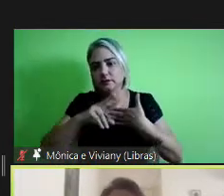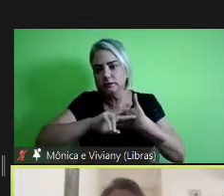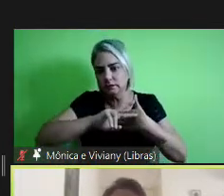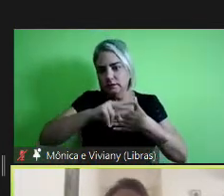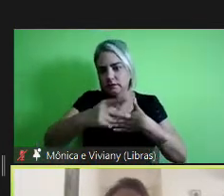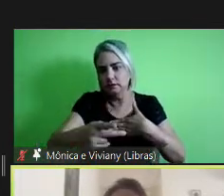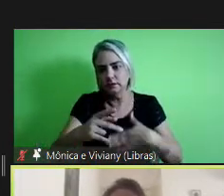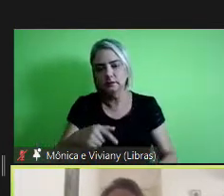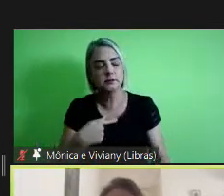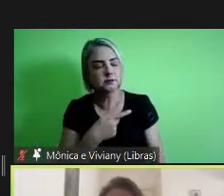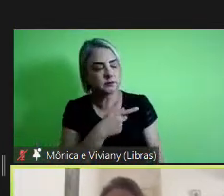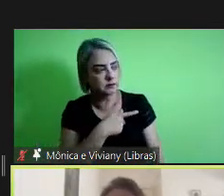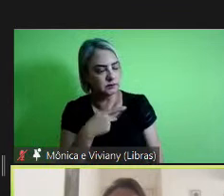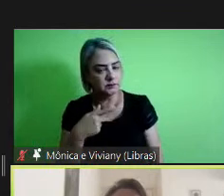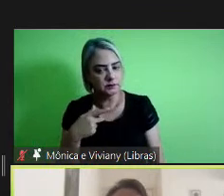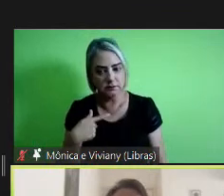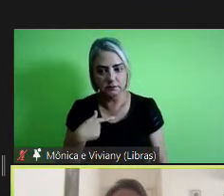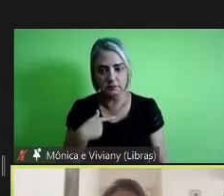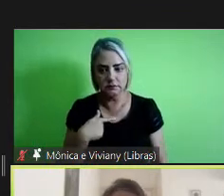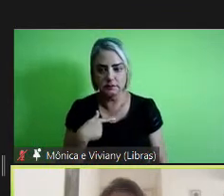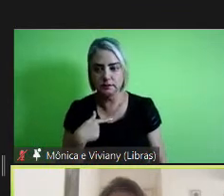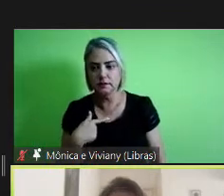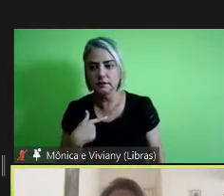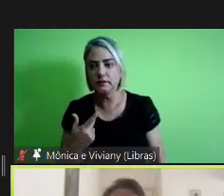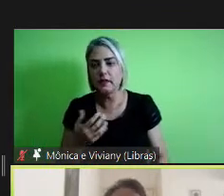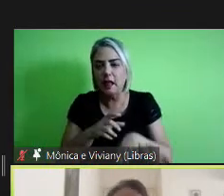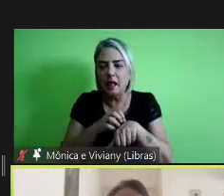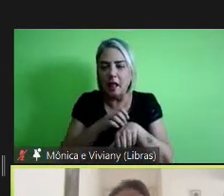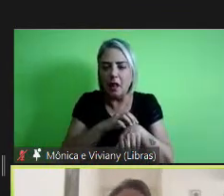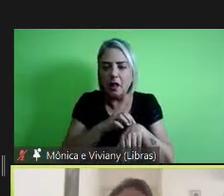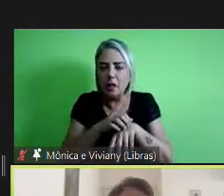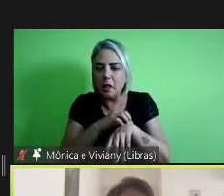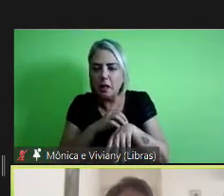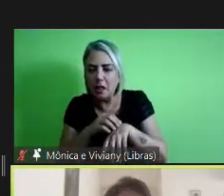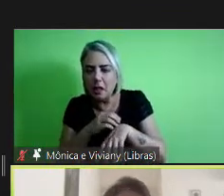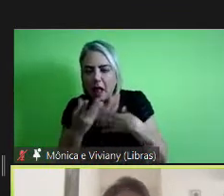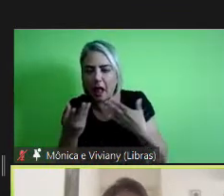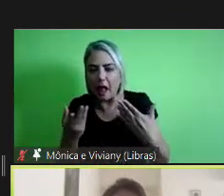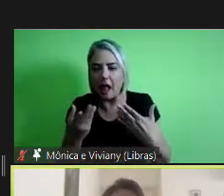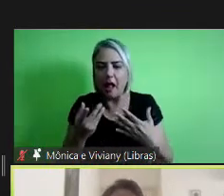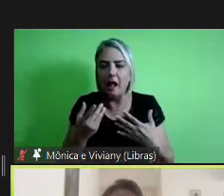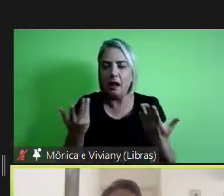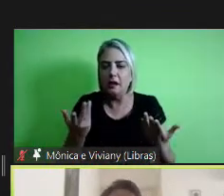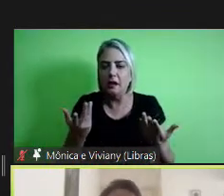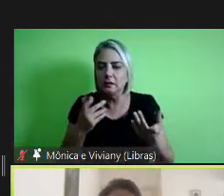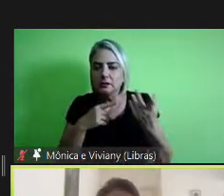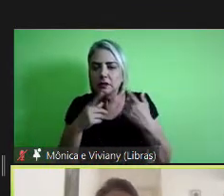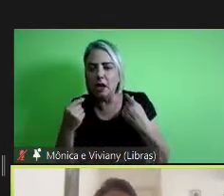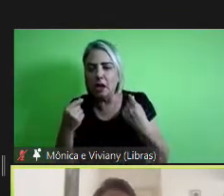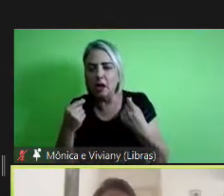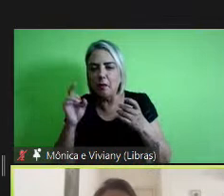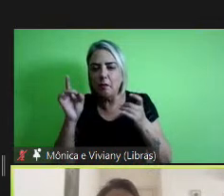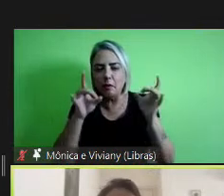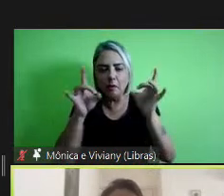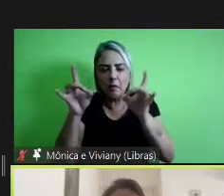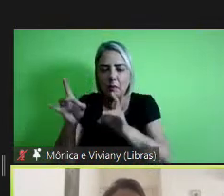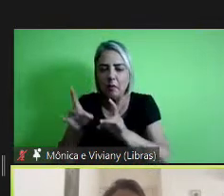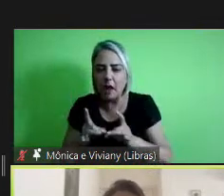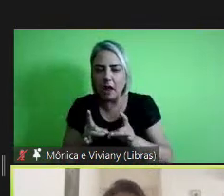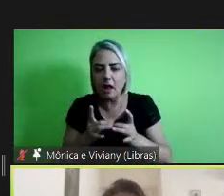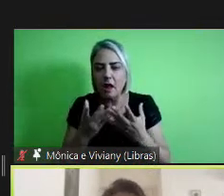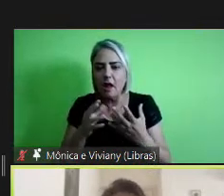And the consequences for our health, such as and the other issues such as pollens and allergy,